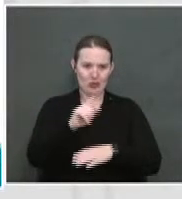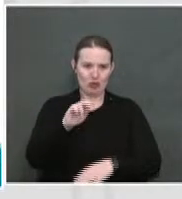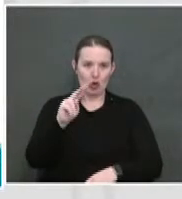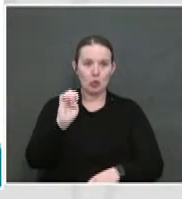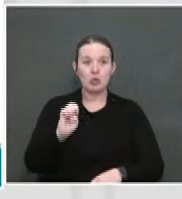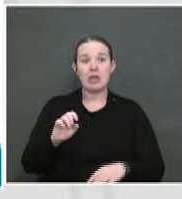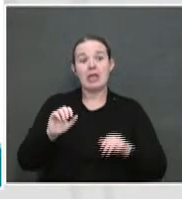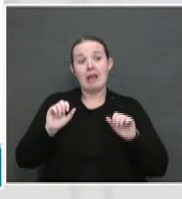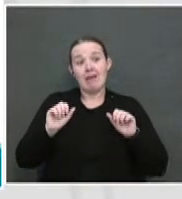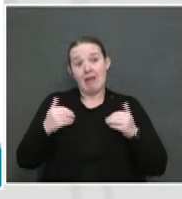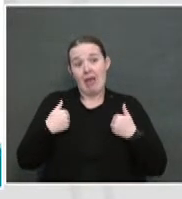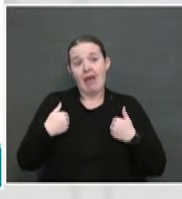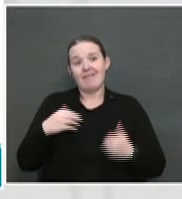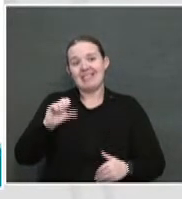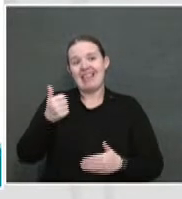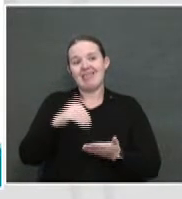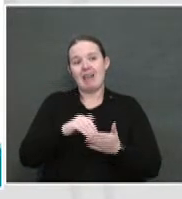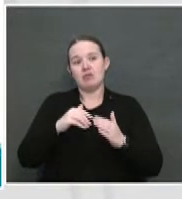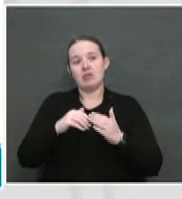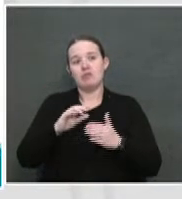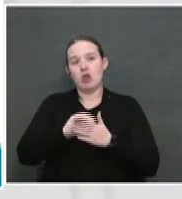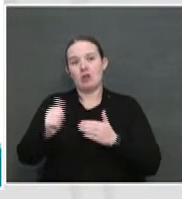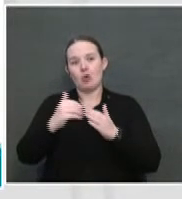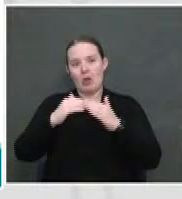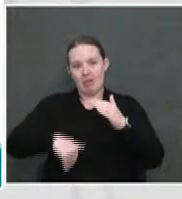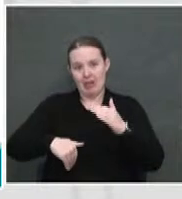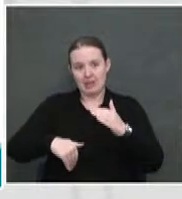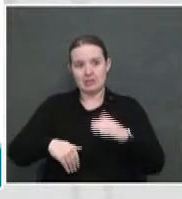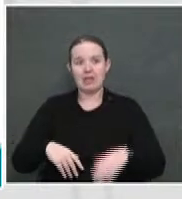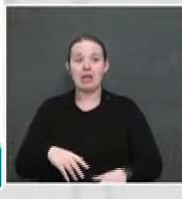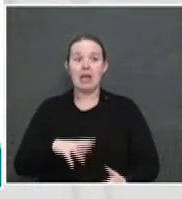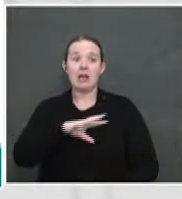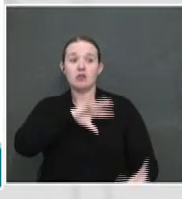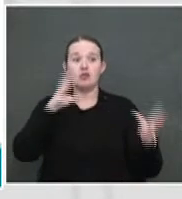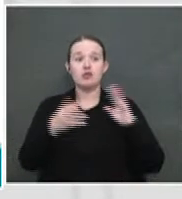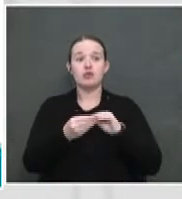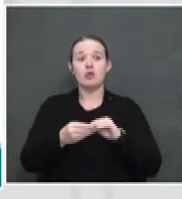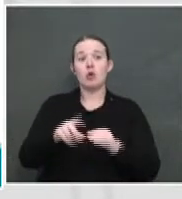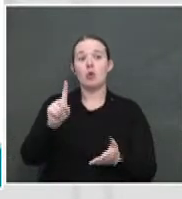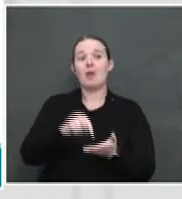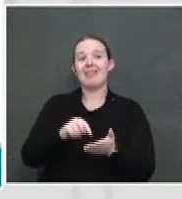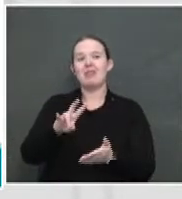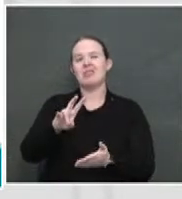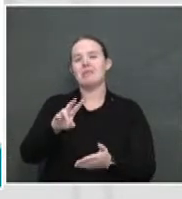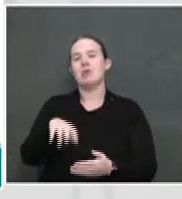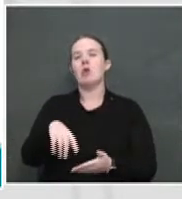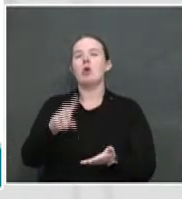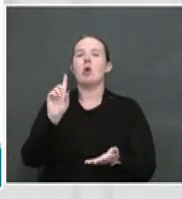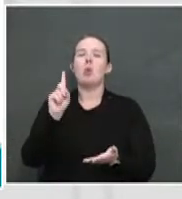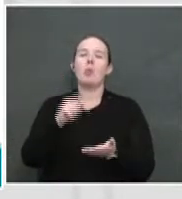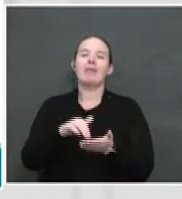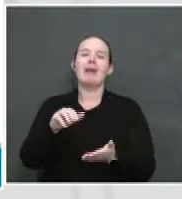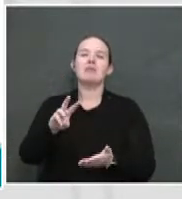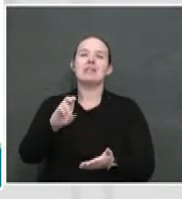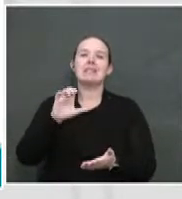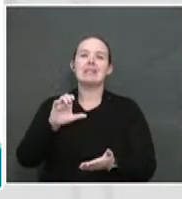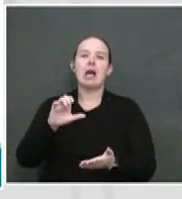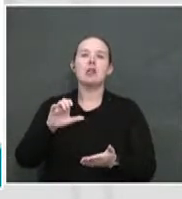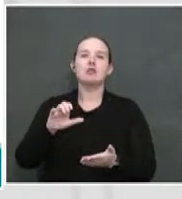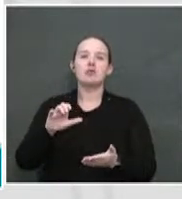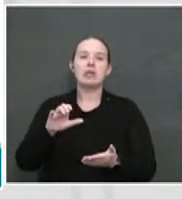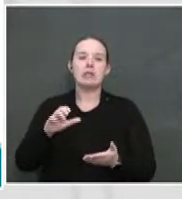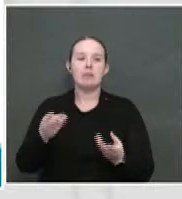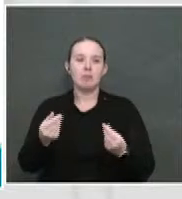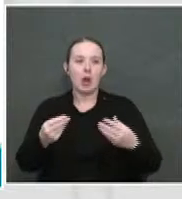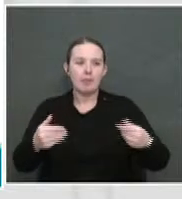or less, and this resulted in approximately 1,600 total vacant properties, which comprise 7,800